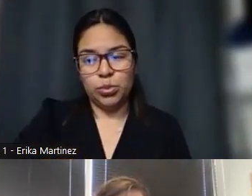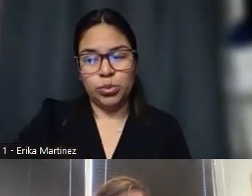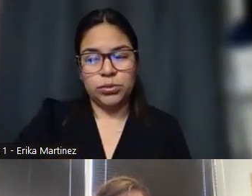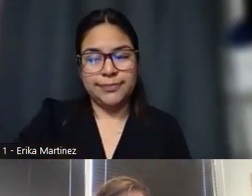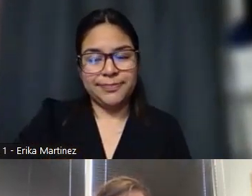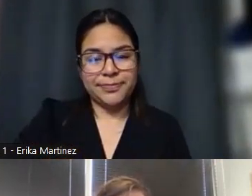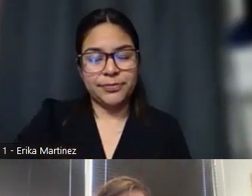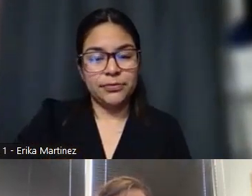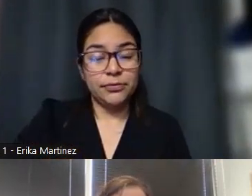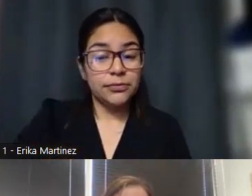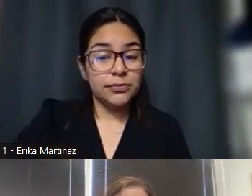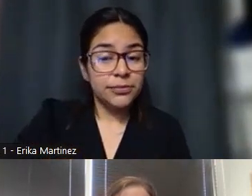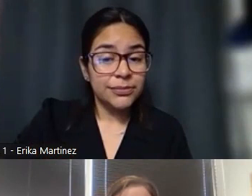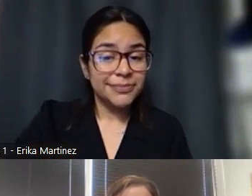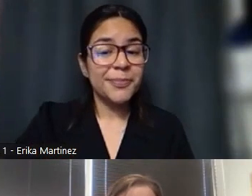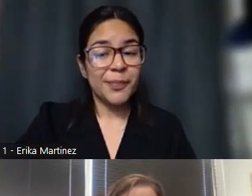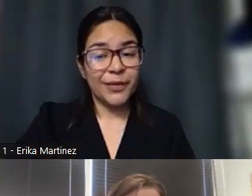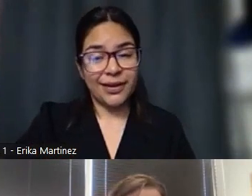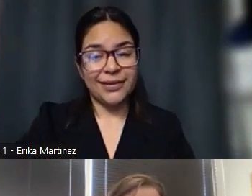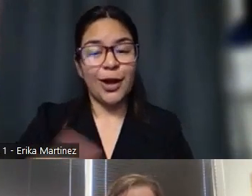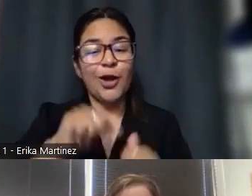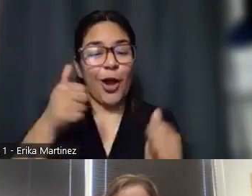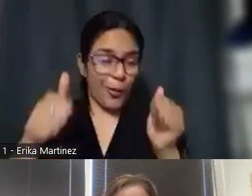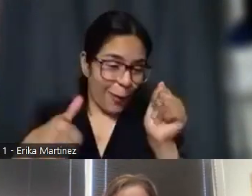Alicia Morales is echoing the sentiments as well.